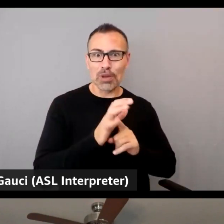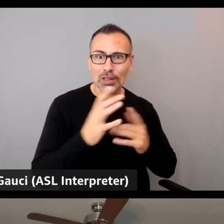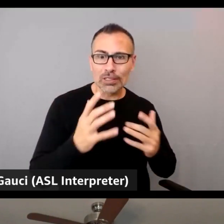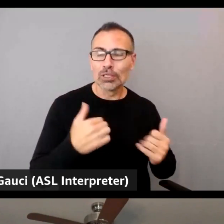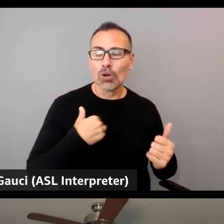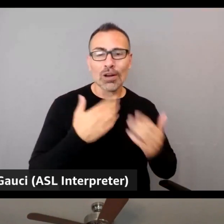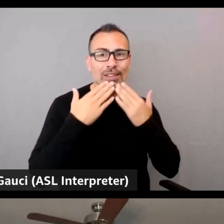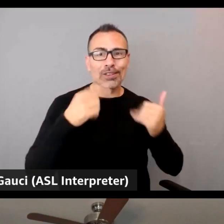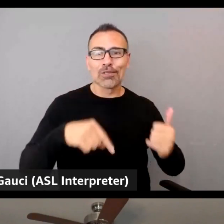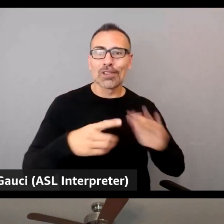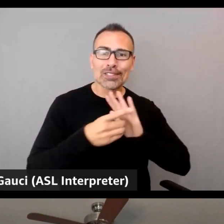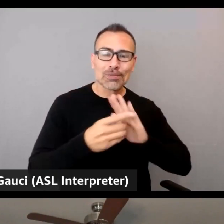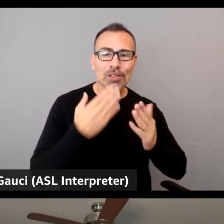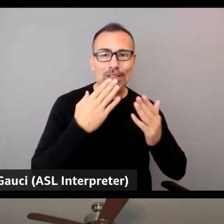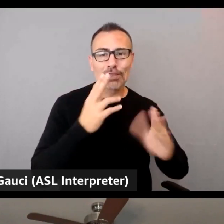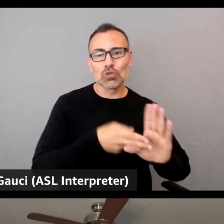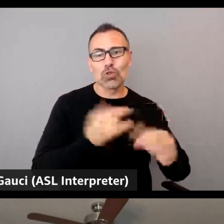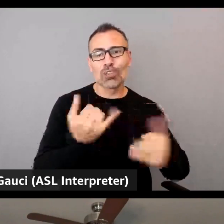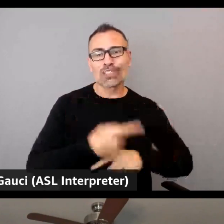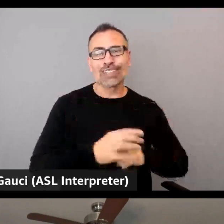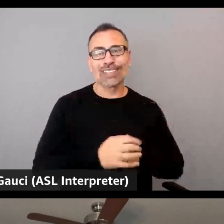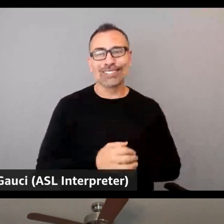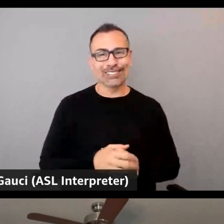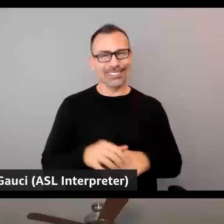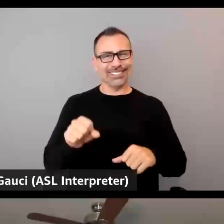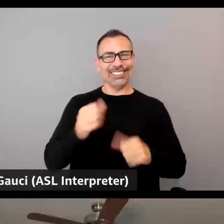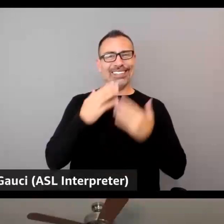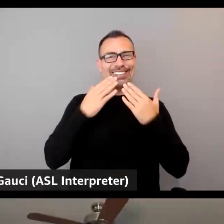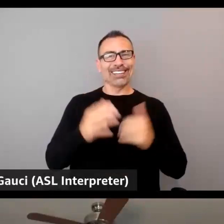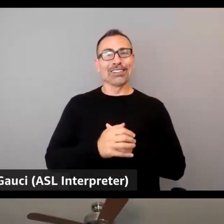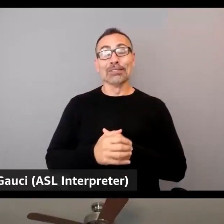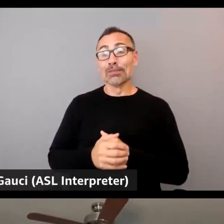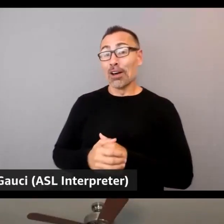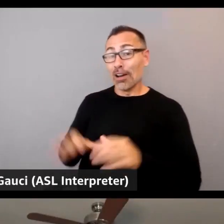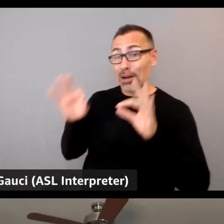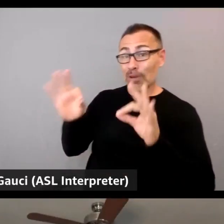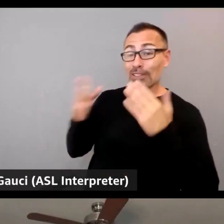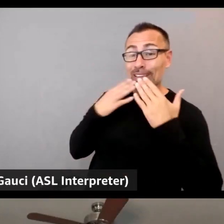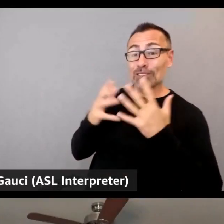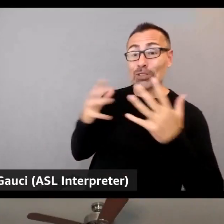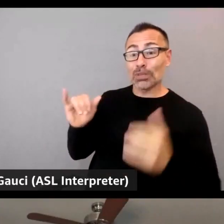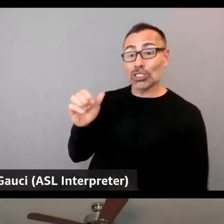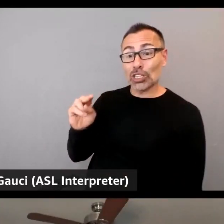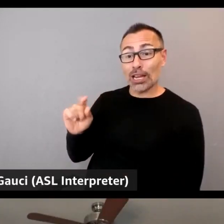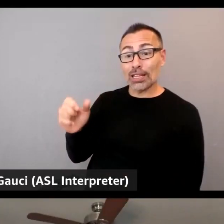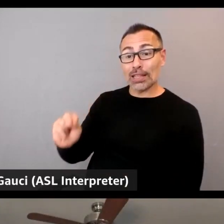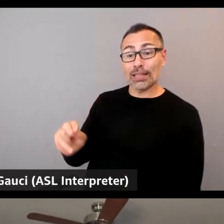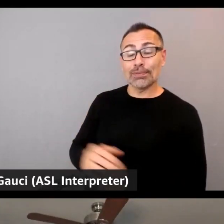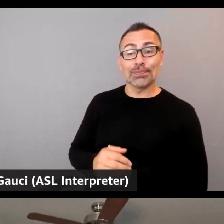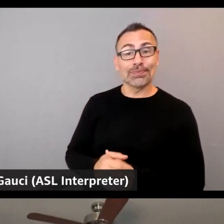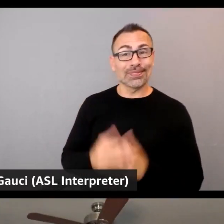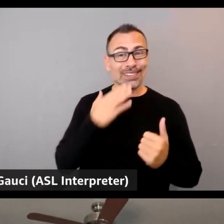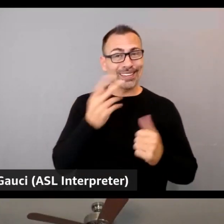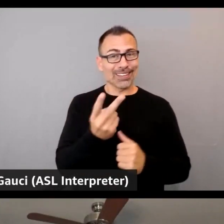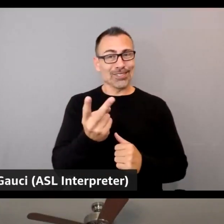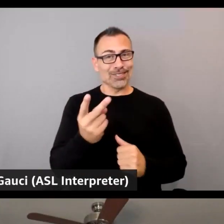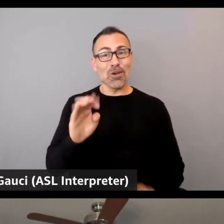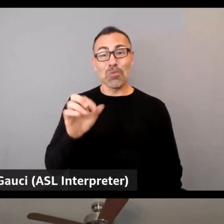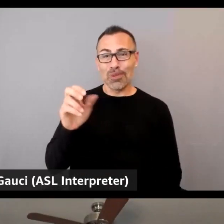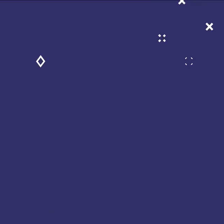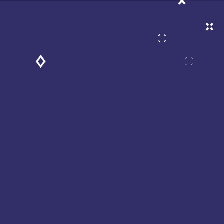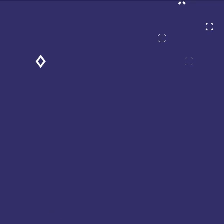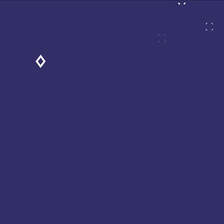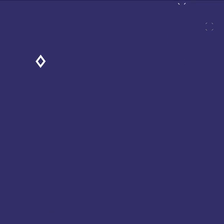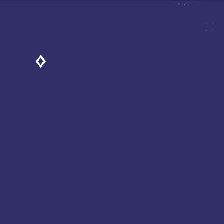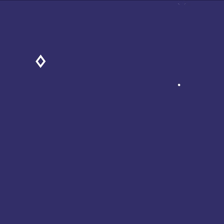thank you for coming on today. Yeah, thank you. All right, perfect. Thanks so much, Jonathan. Thank you, Jillian. Thank you, Sydney. Thank you, Brian and Jasmine.